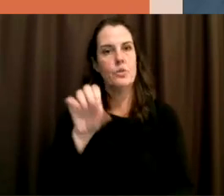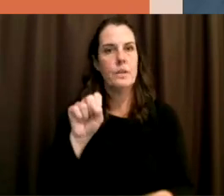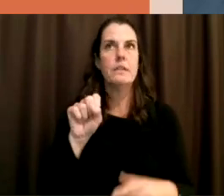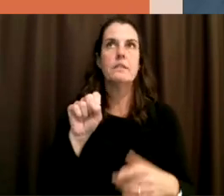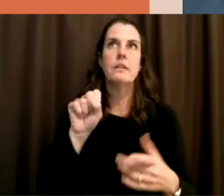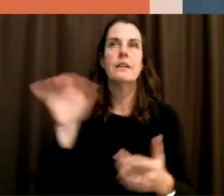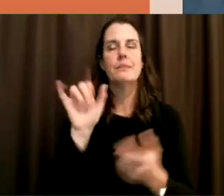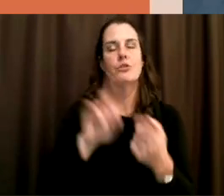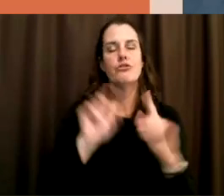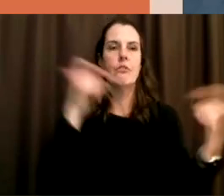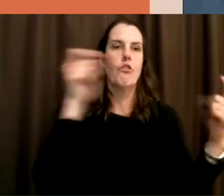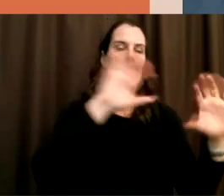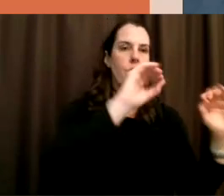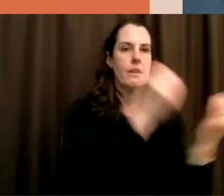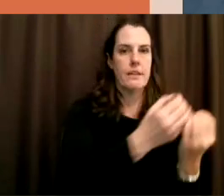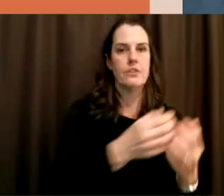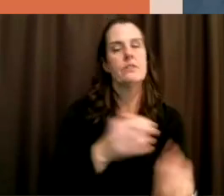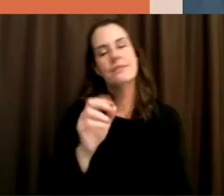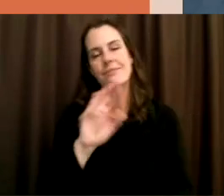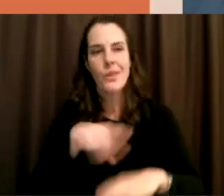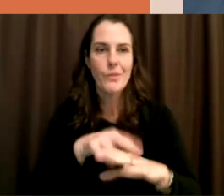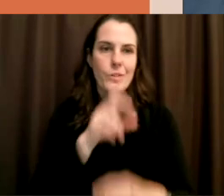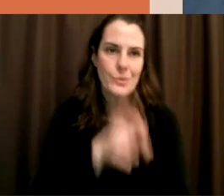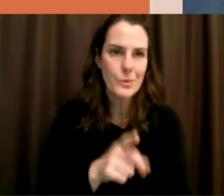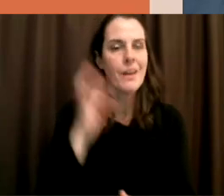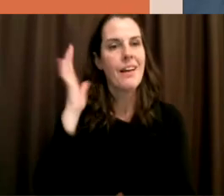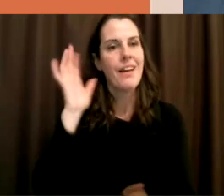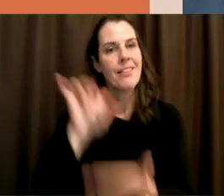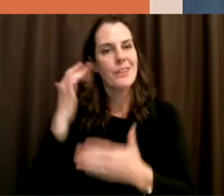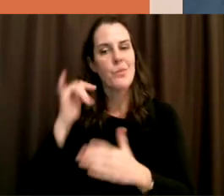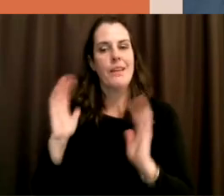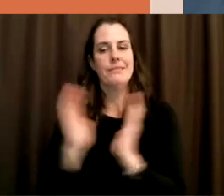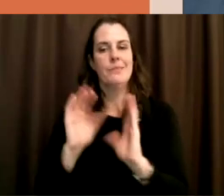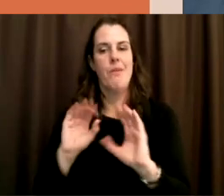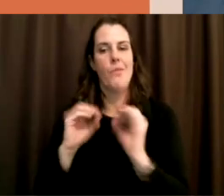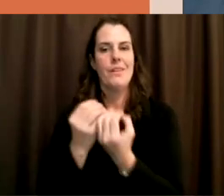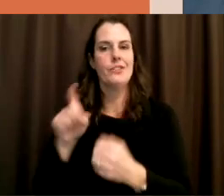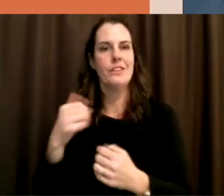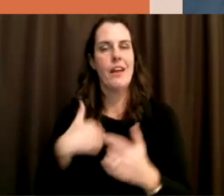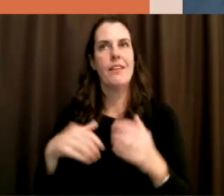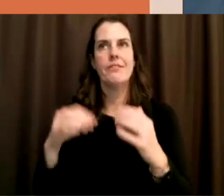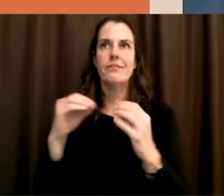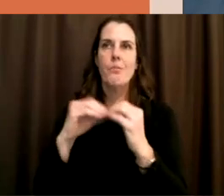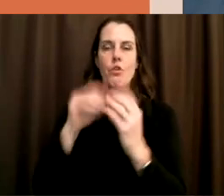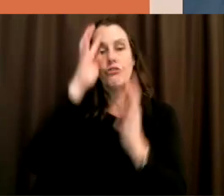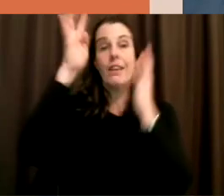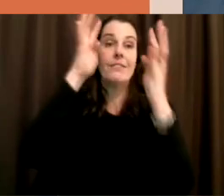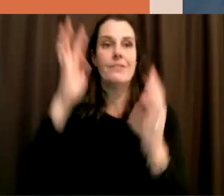large organizations can. Of course, true, right? Hence why small organizations often have to get more creative